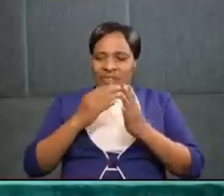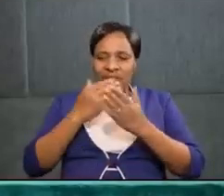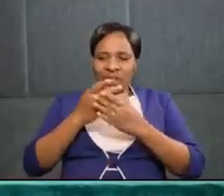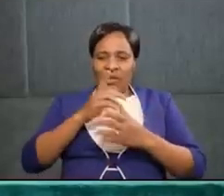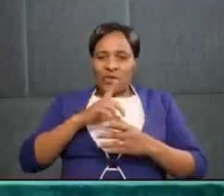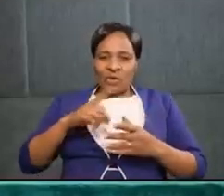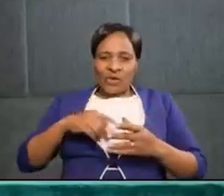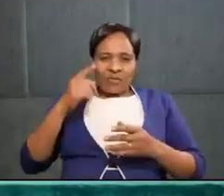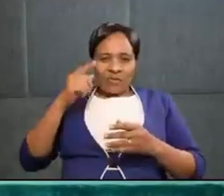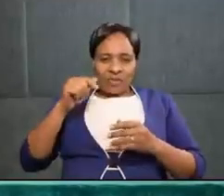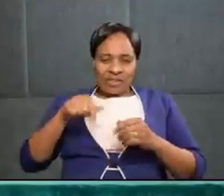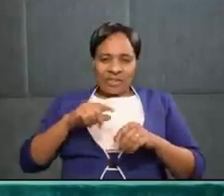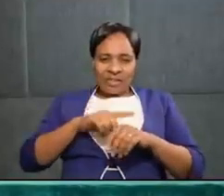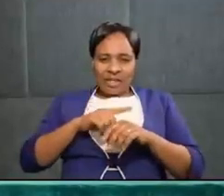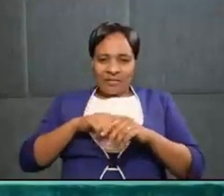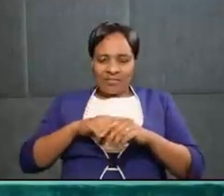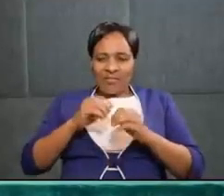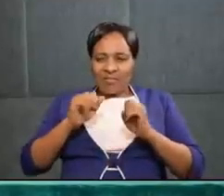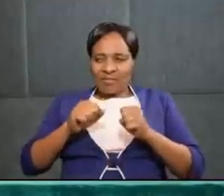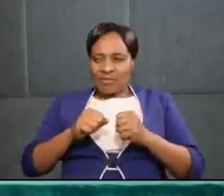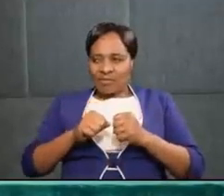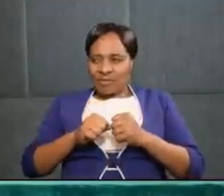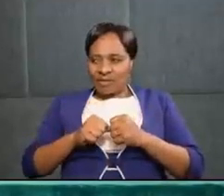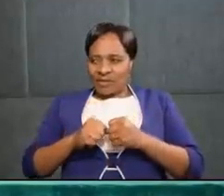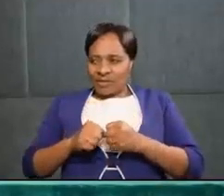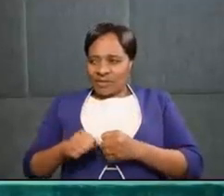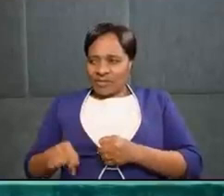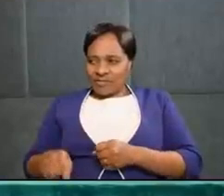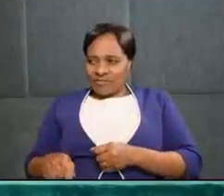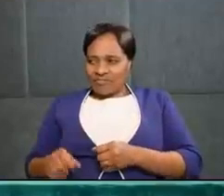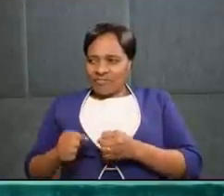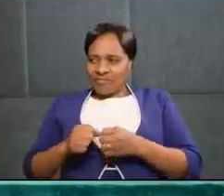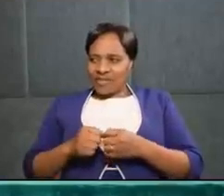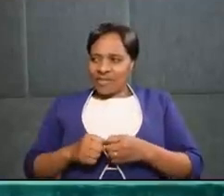you, Lord, for this Sabbath. Give us courage to speak your word.